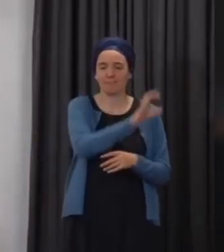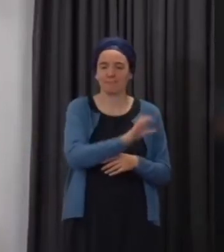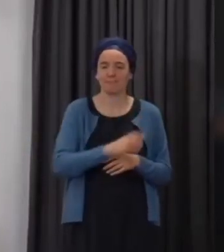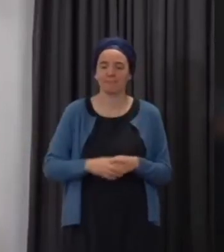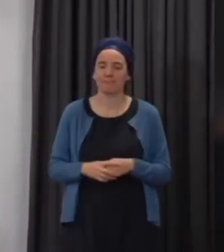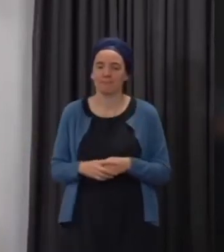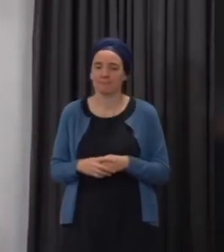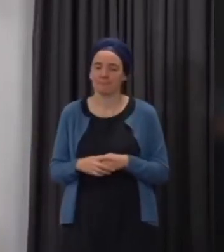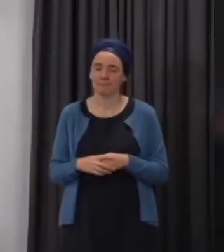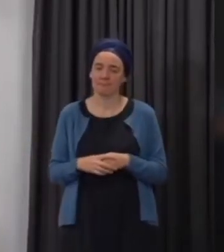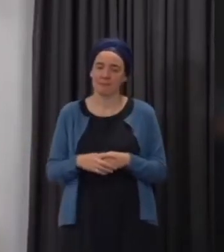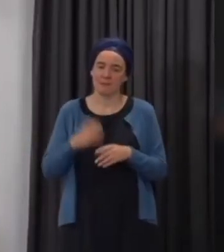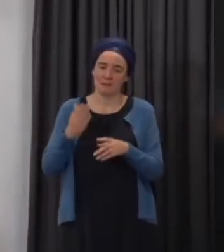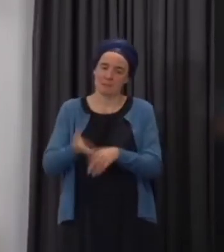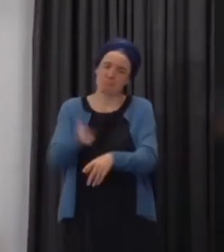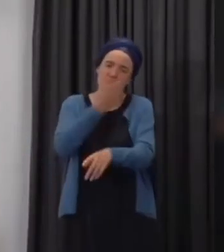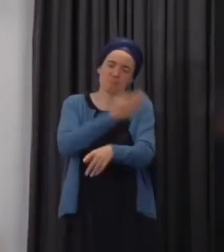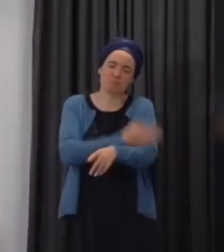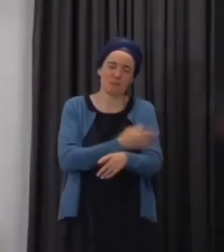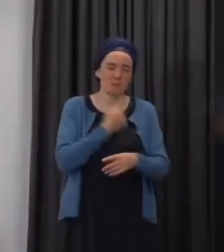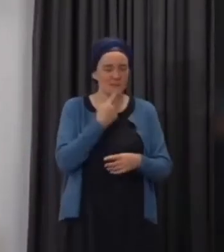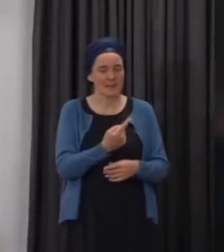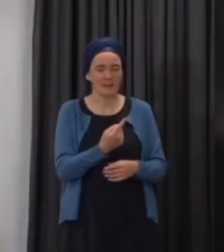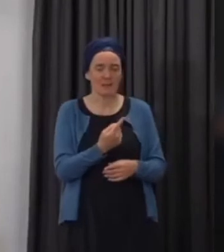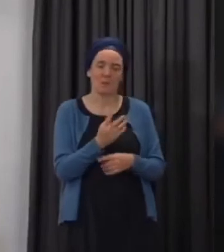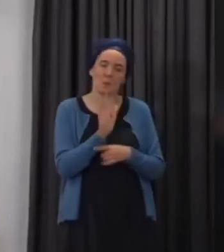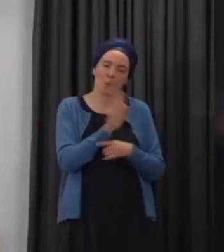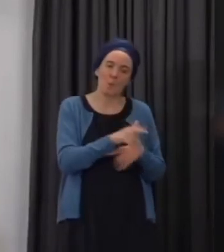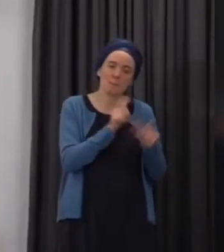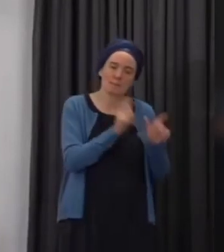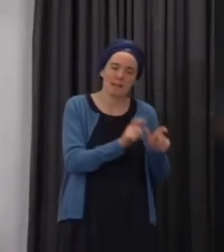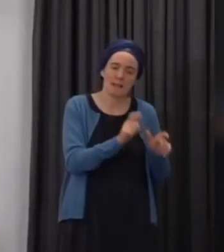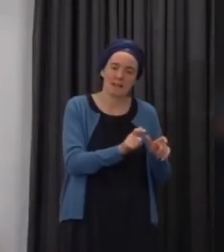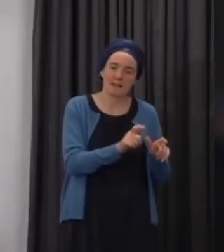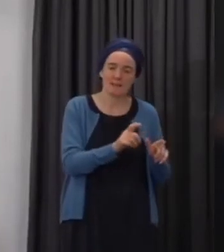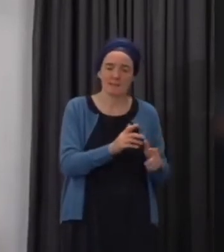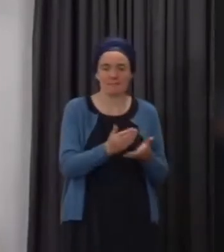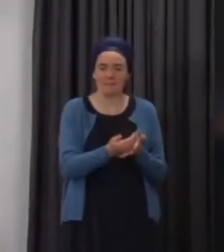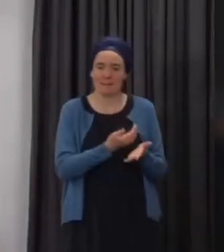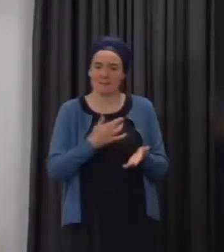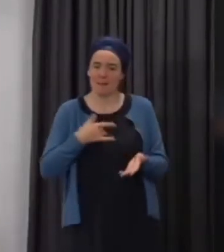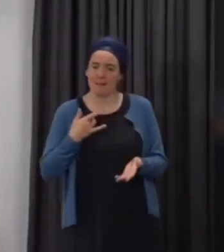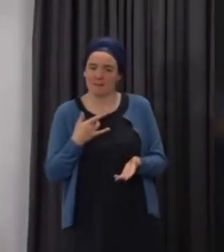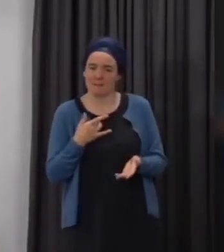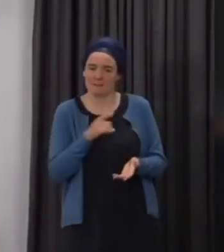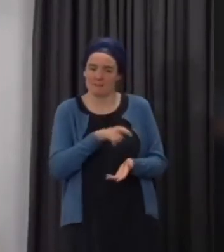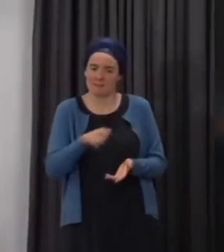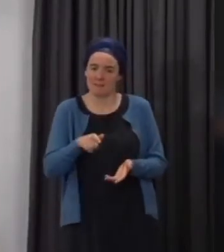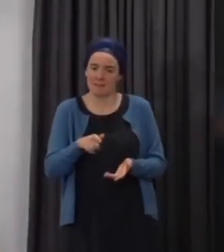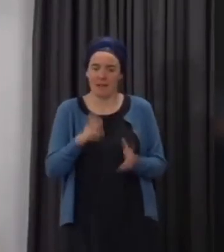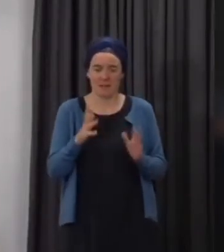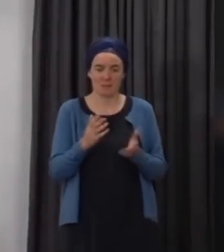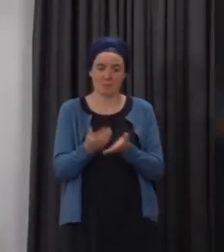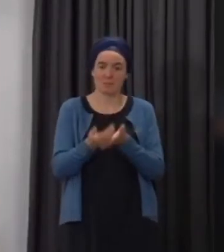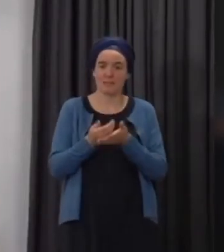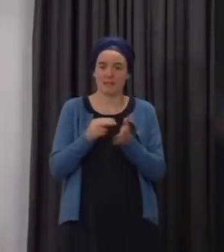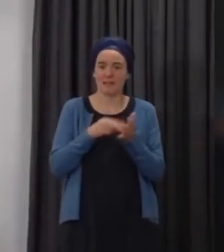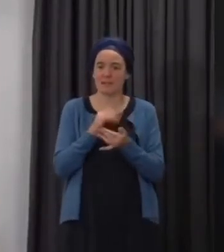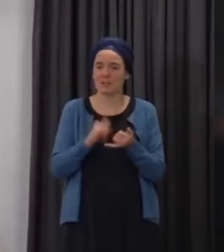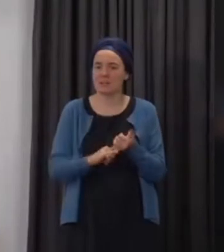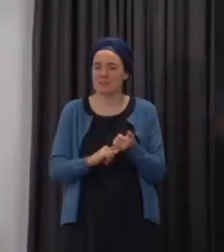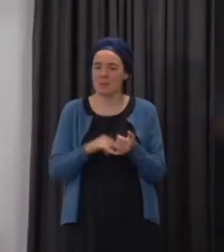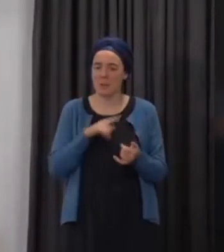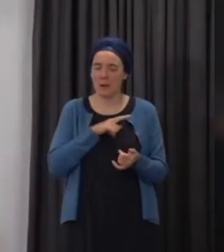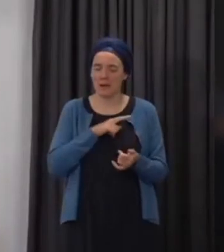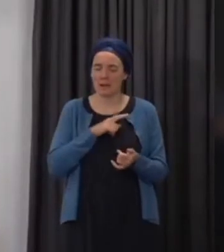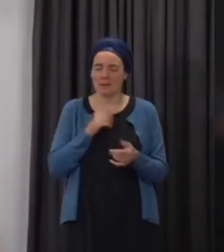about staying at home, saving lives and protecting the NHS, that's because we were really concerned that the NHS could be overwhelmed